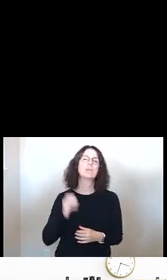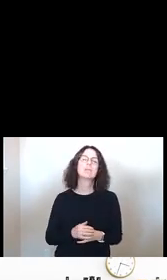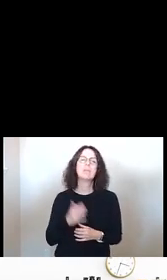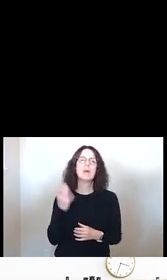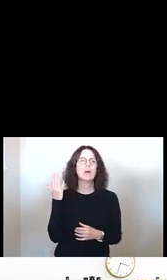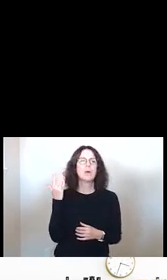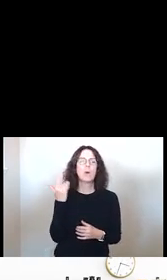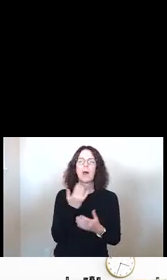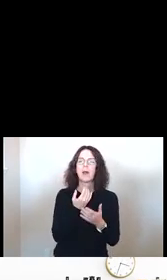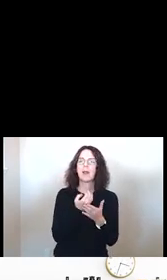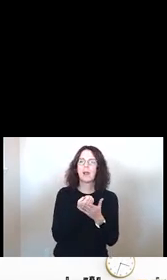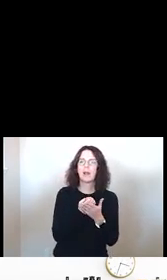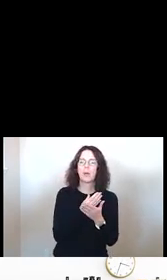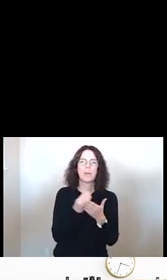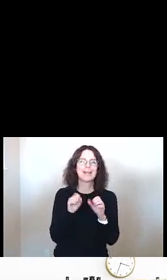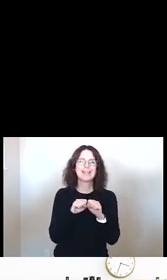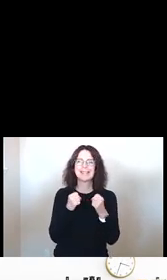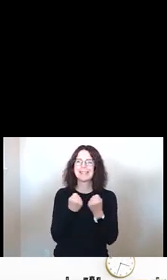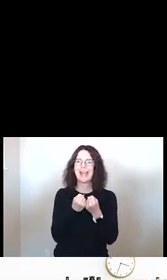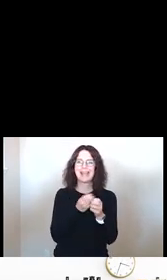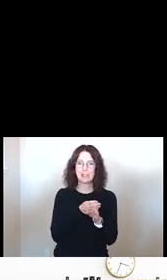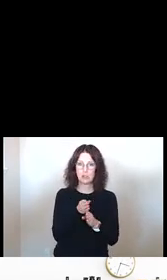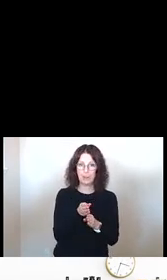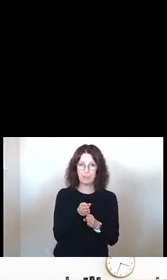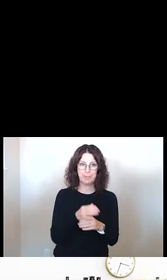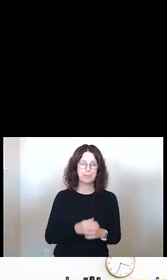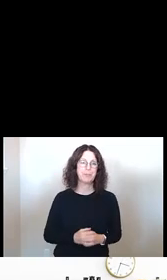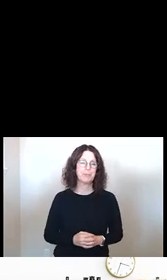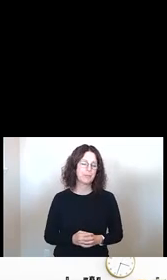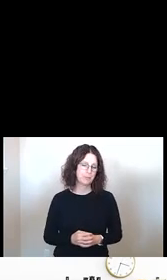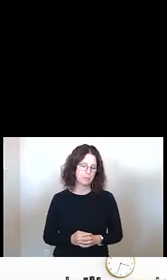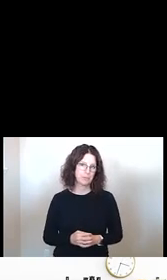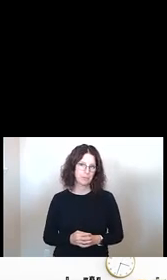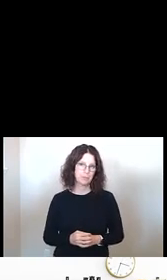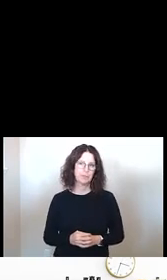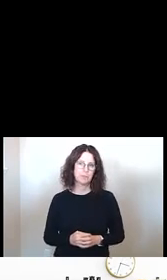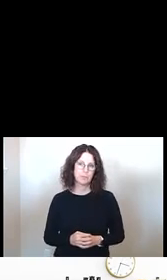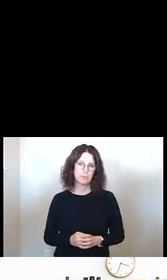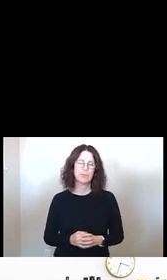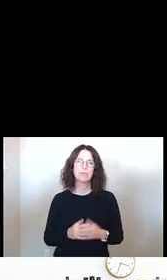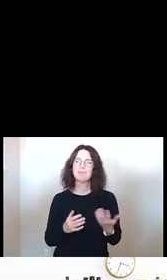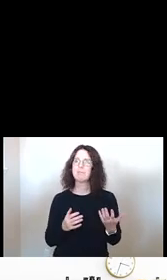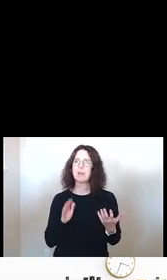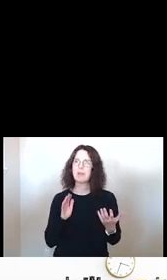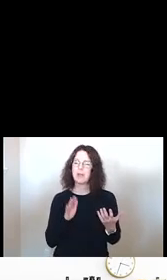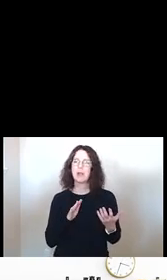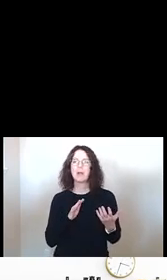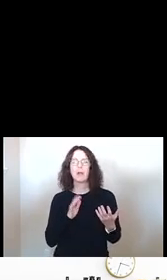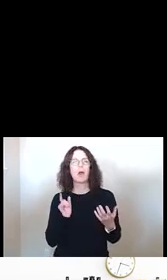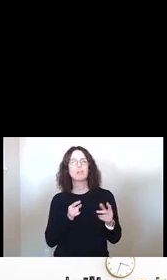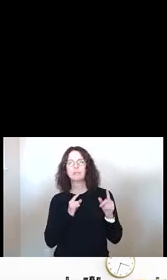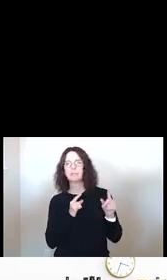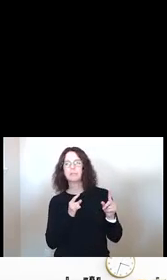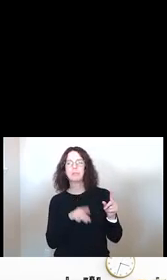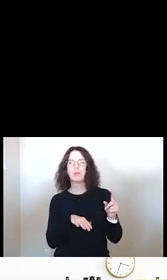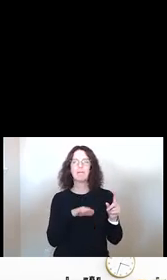society stream? In economics and society, in the economics and society stream, we strive for a pluralistic approach to the